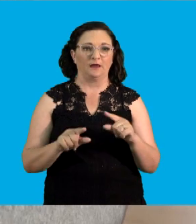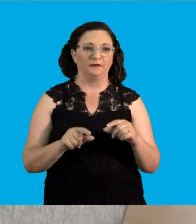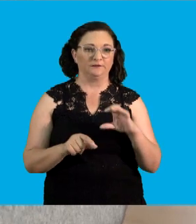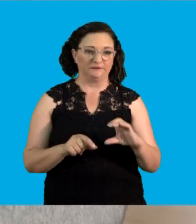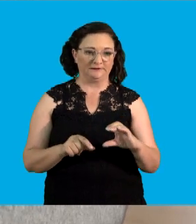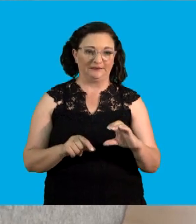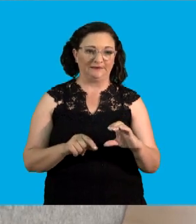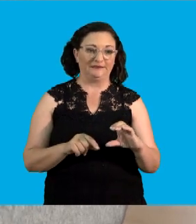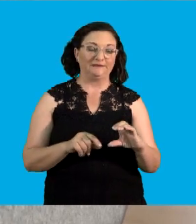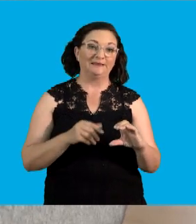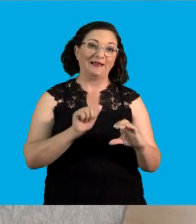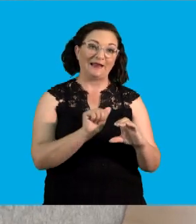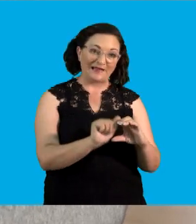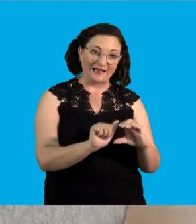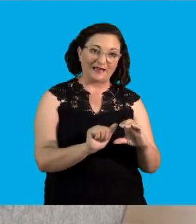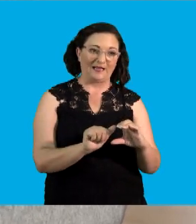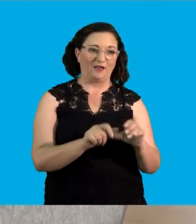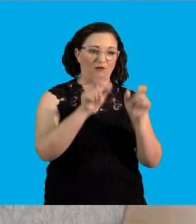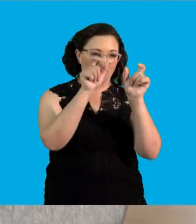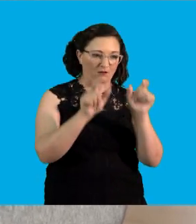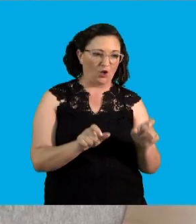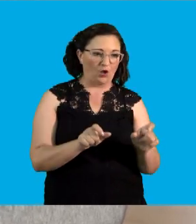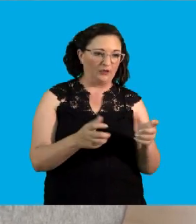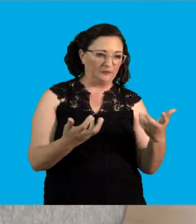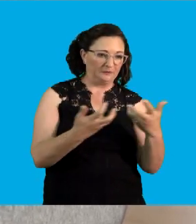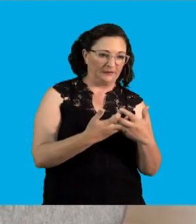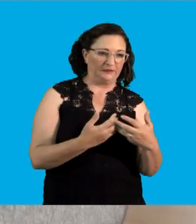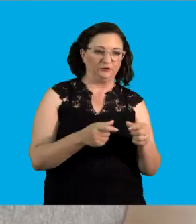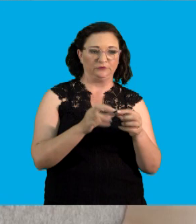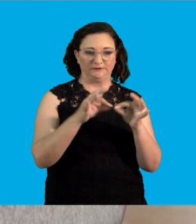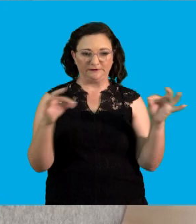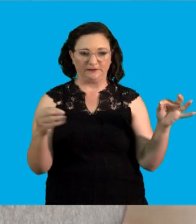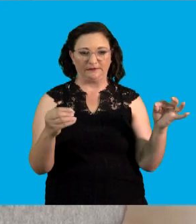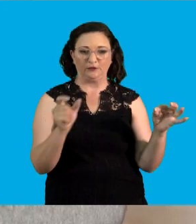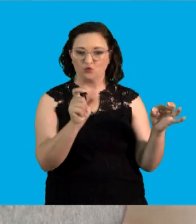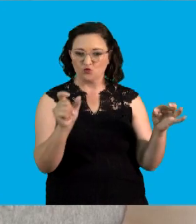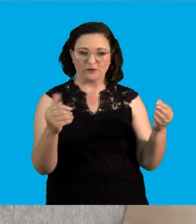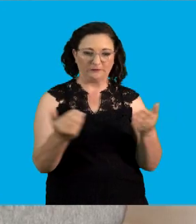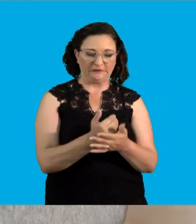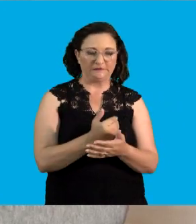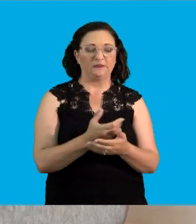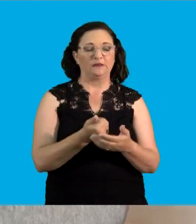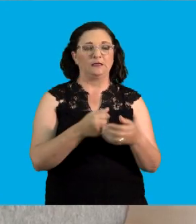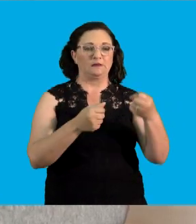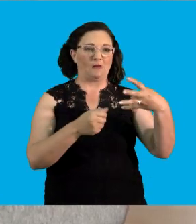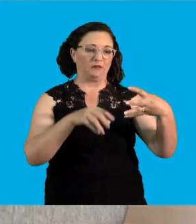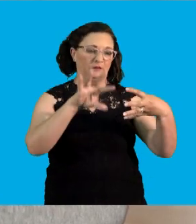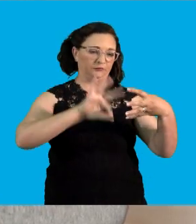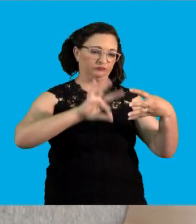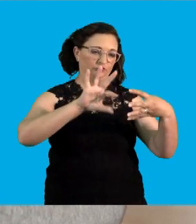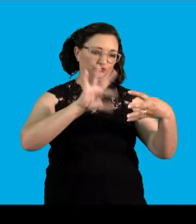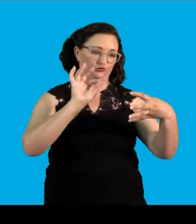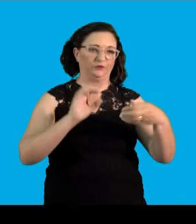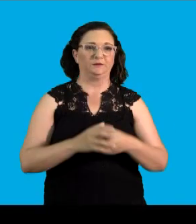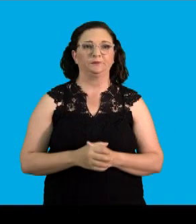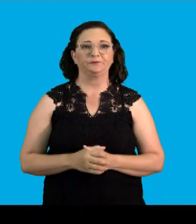A, compulsory. It's your matching columns, the missing words there, and there's also your multiple choice. And